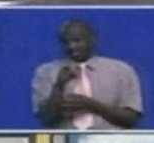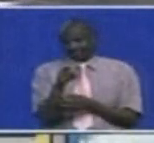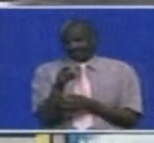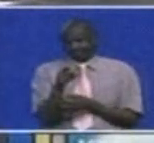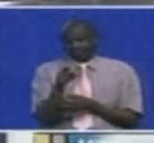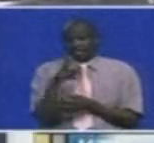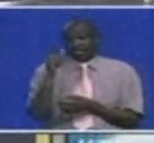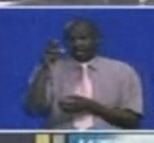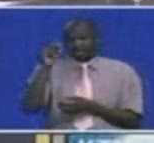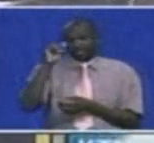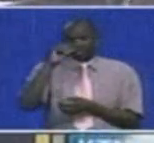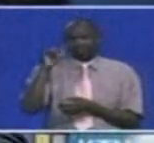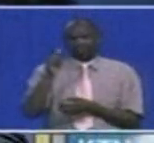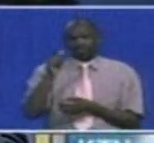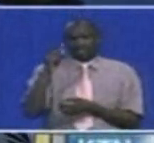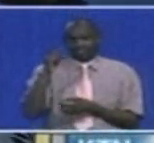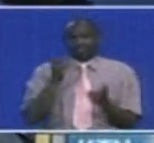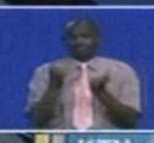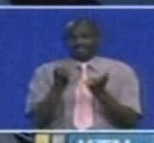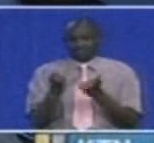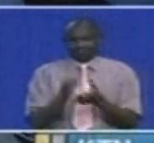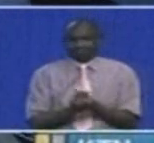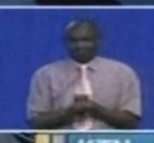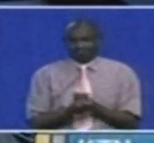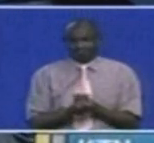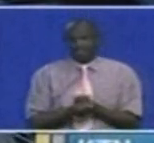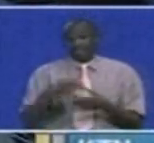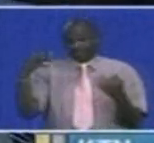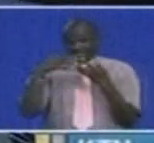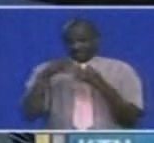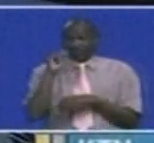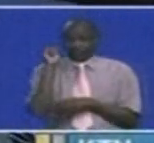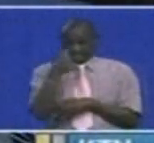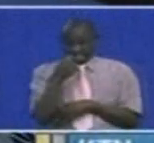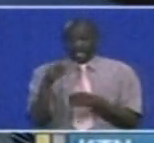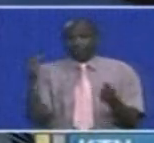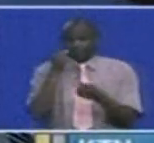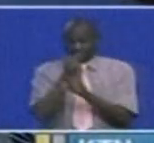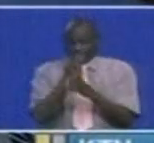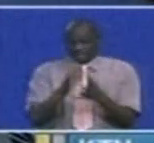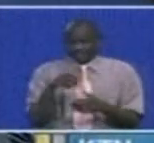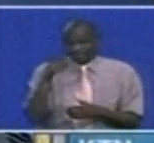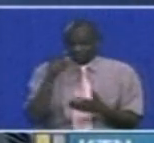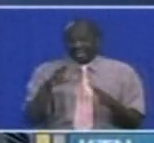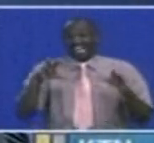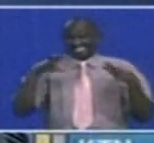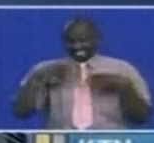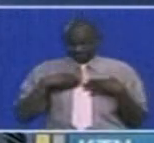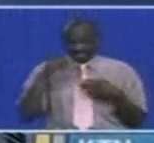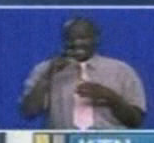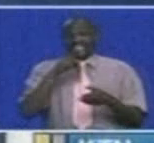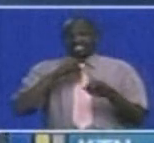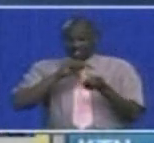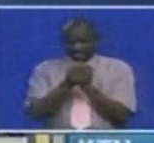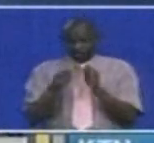Karanja, KTN Business. The Federation of Kenyan Employers says they will not accept any review of